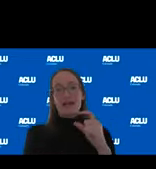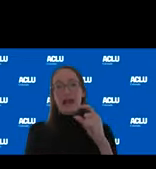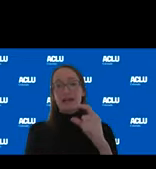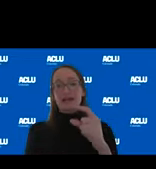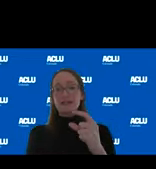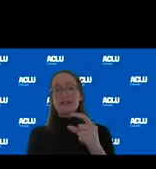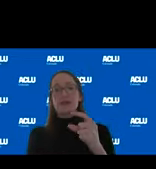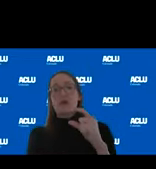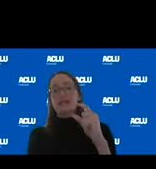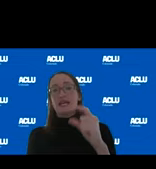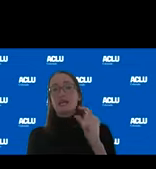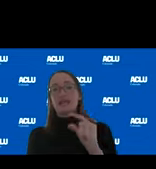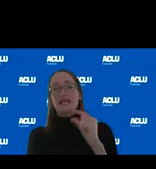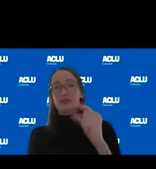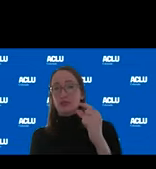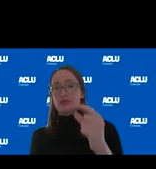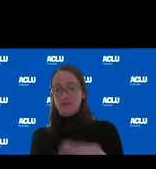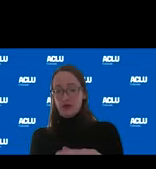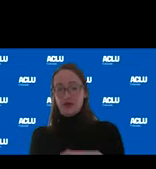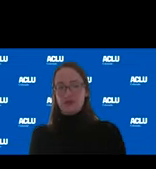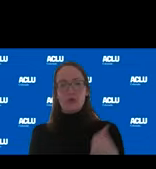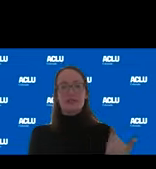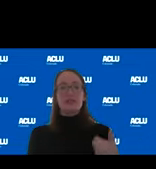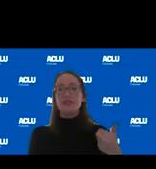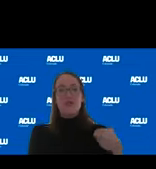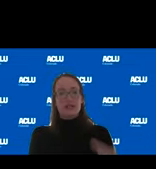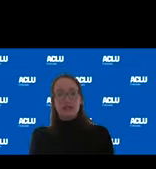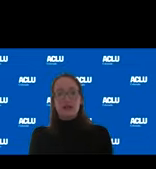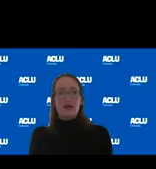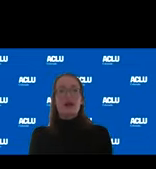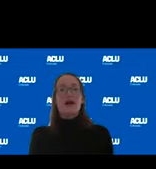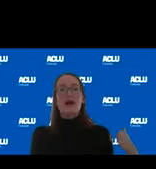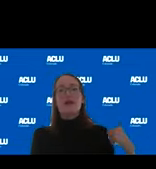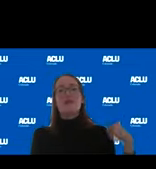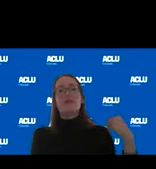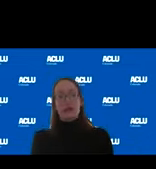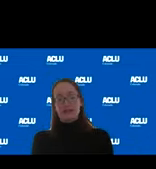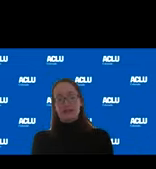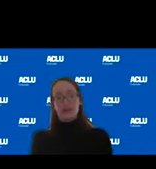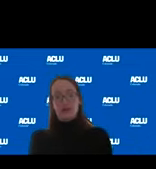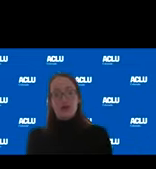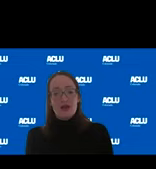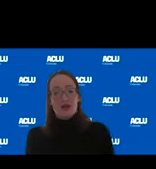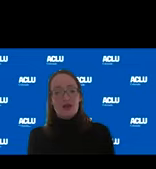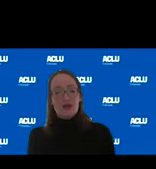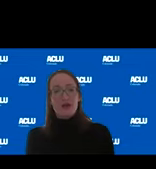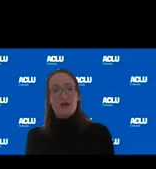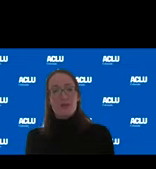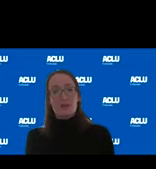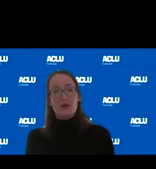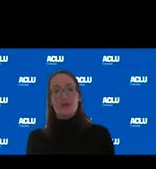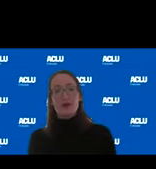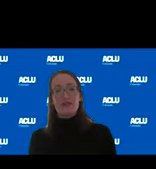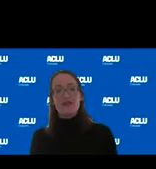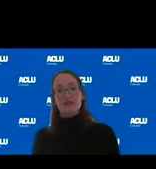they access or take place in in-person voting. What does that mean? What does that look like? For example, there are